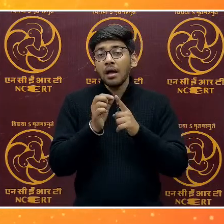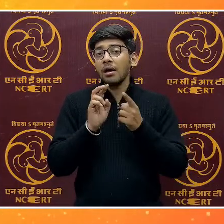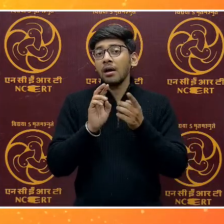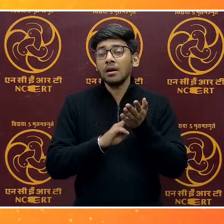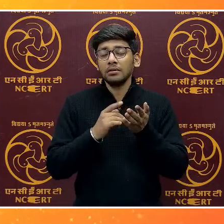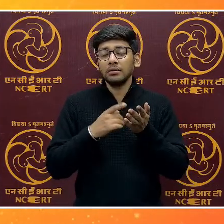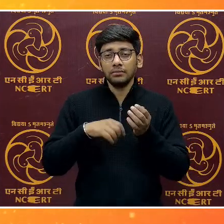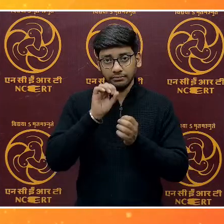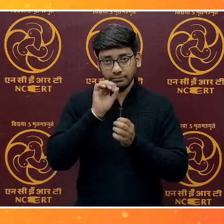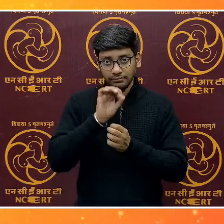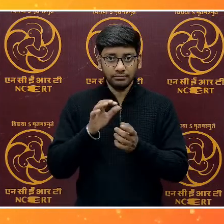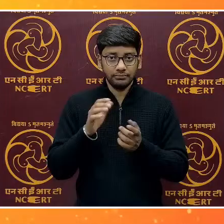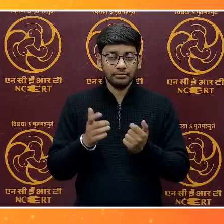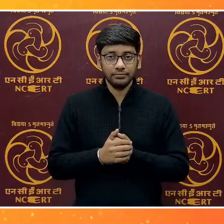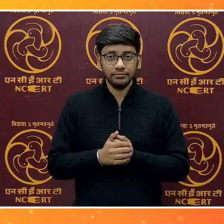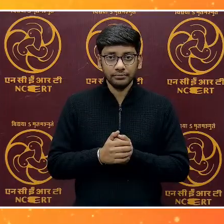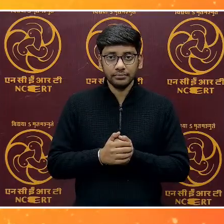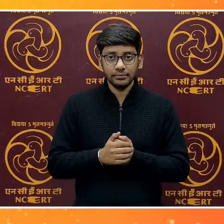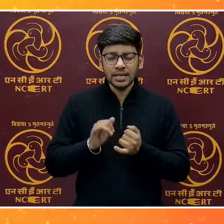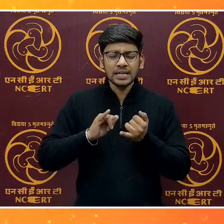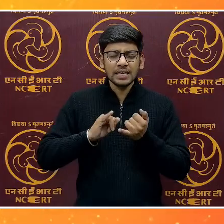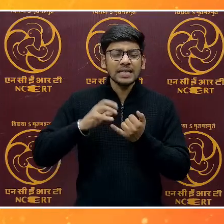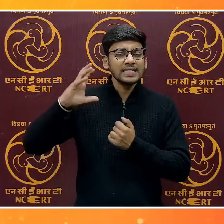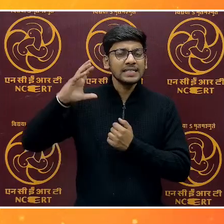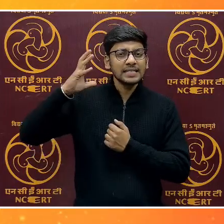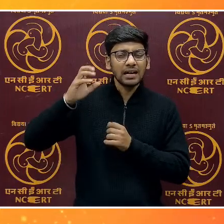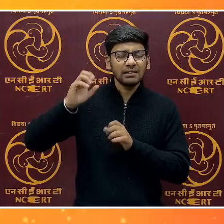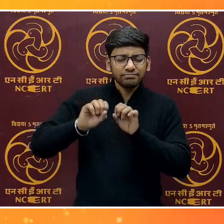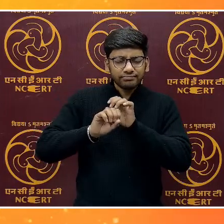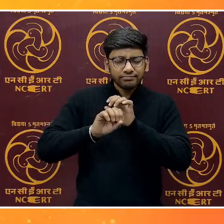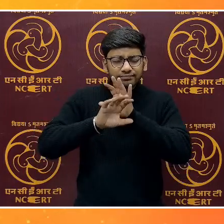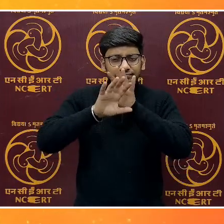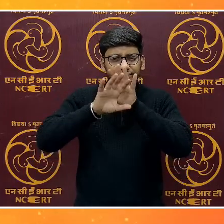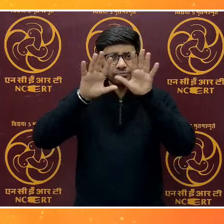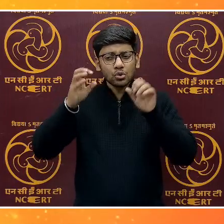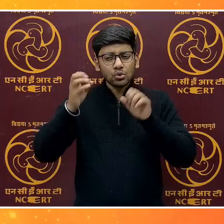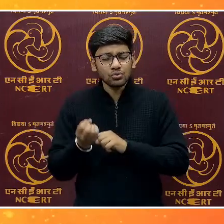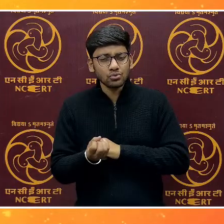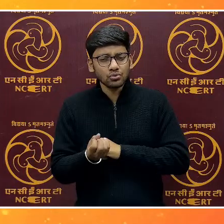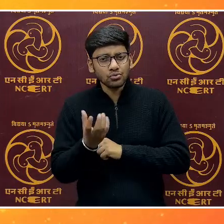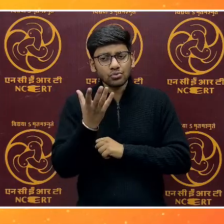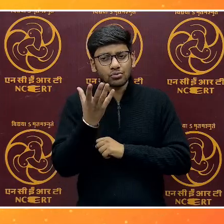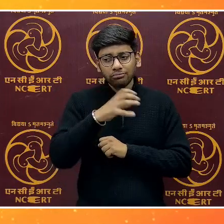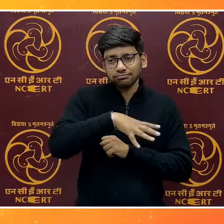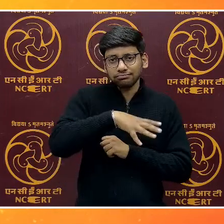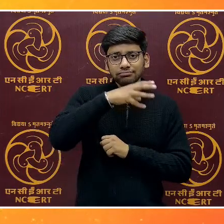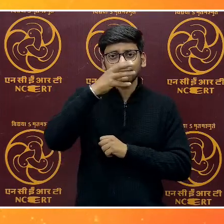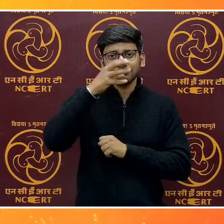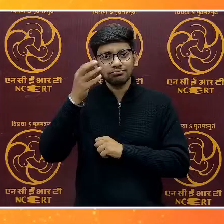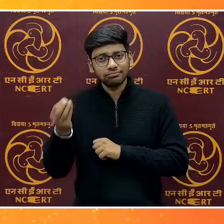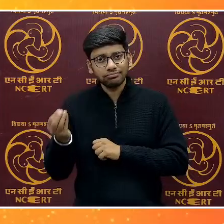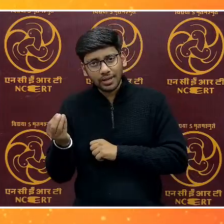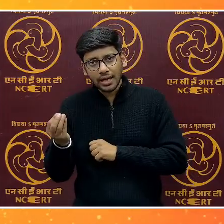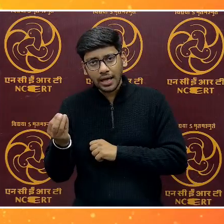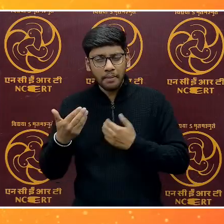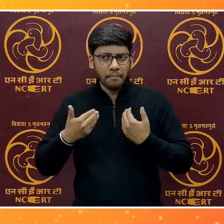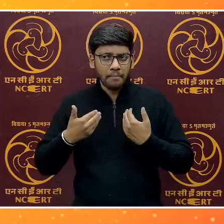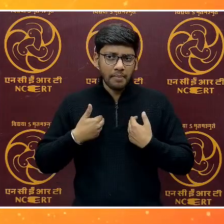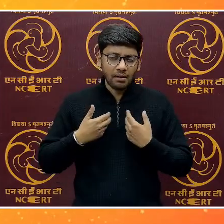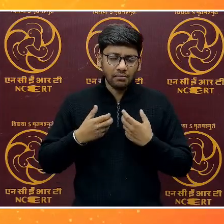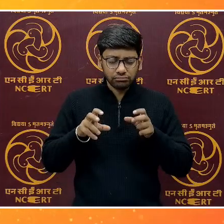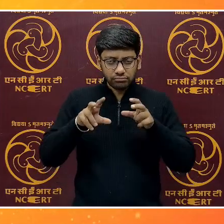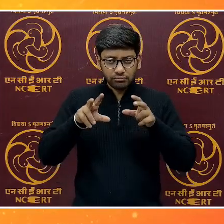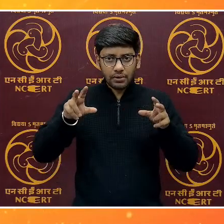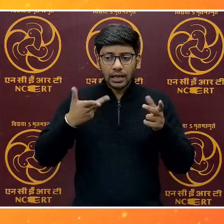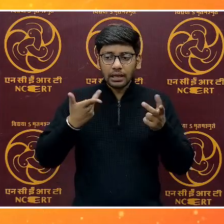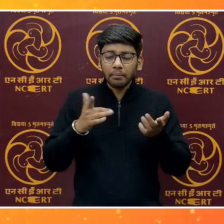Sure. The sun that shines all day so bright, I wonder where it goes at night.